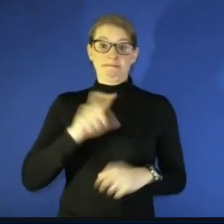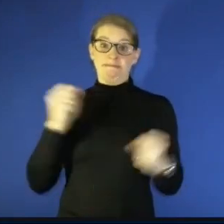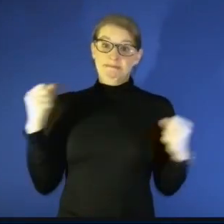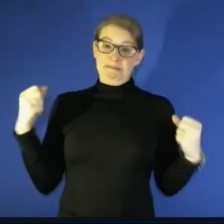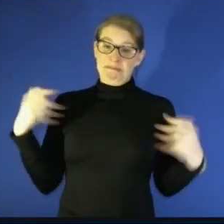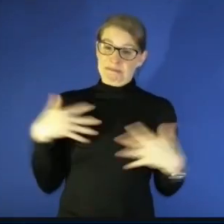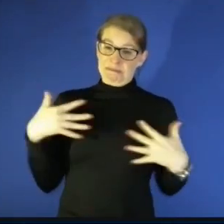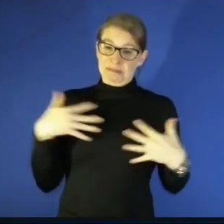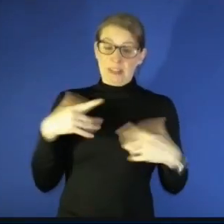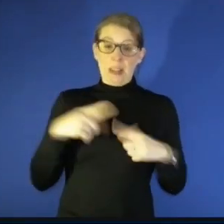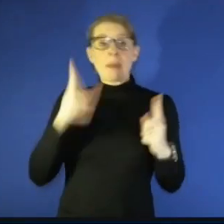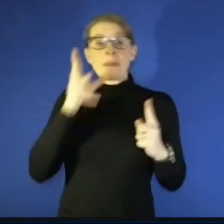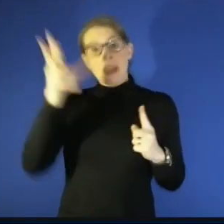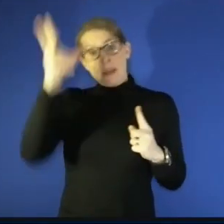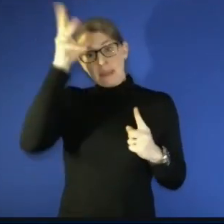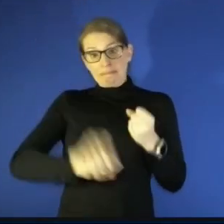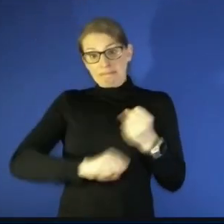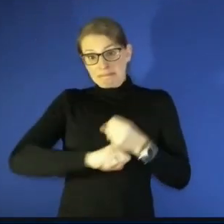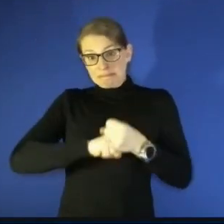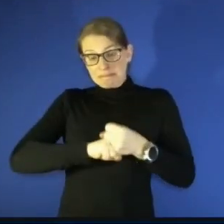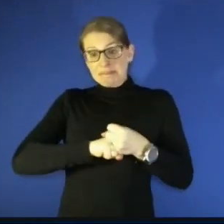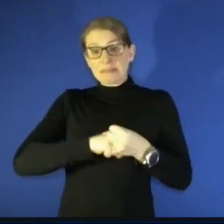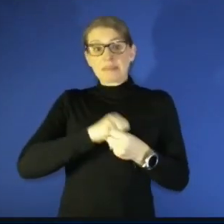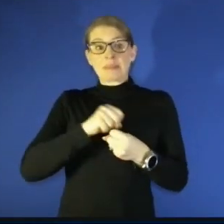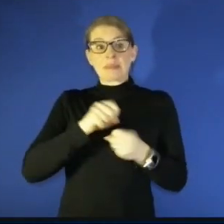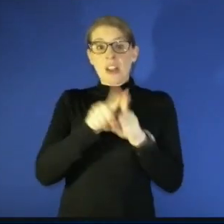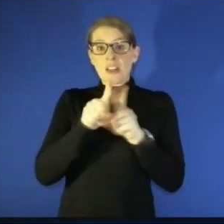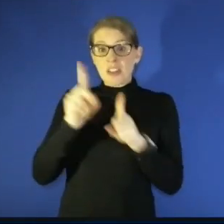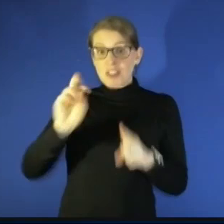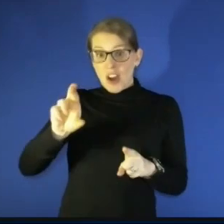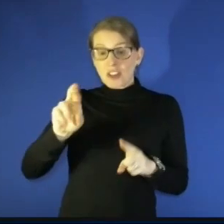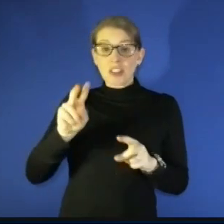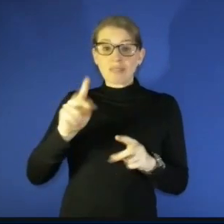mom and dad there by your side the whole time, and Dr. Ebersole looking out for you.